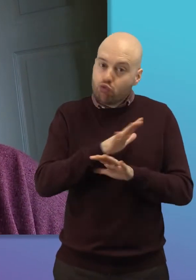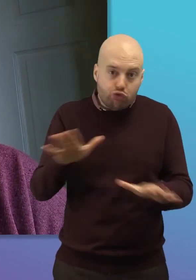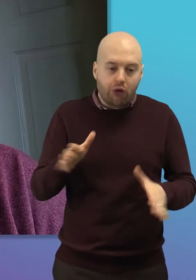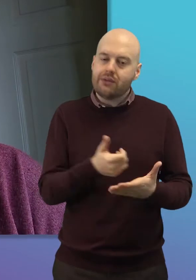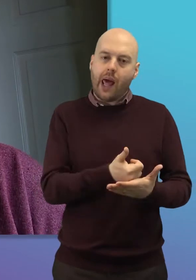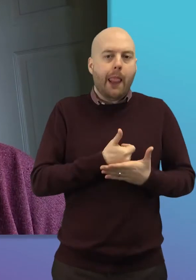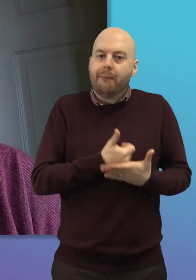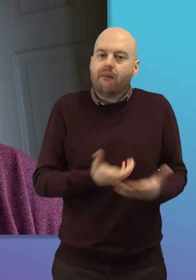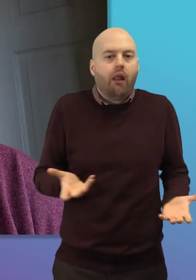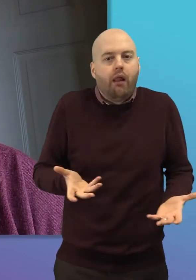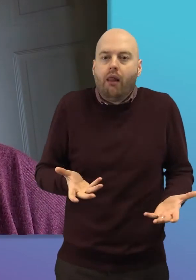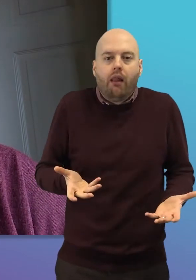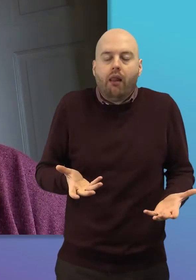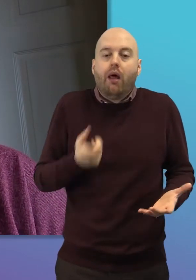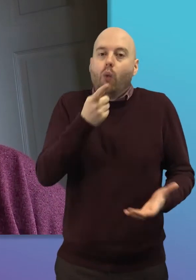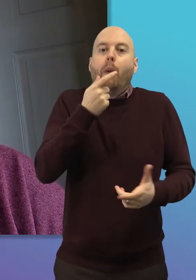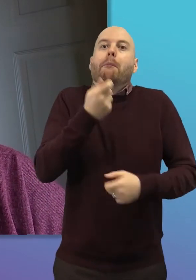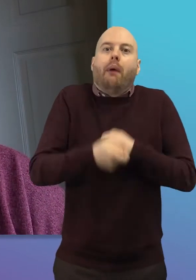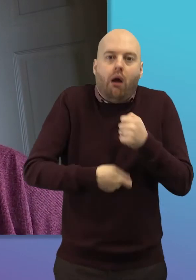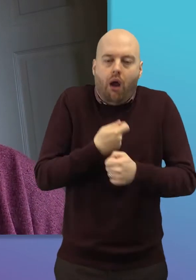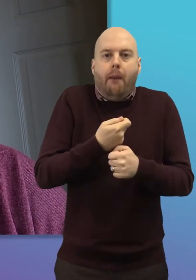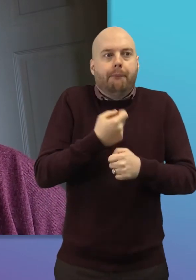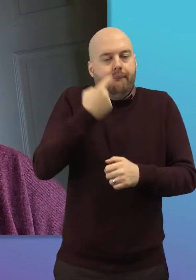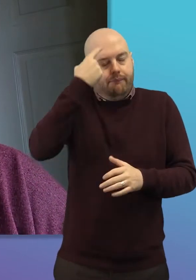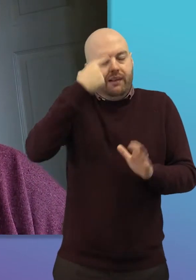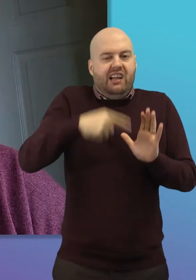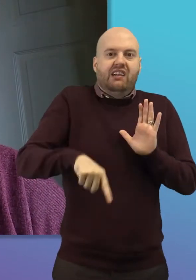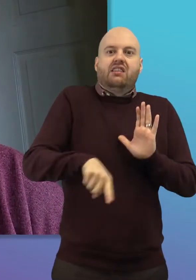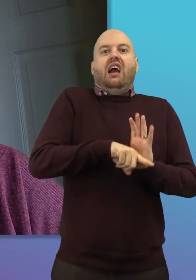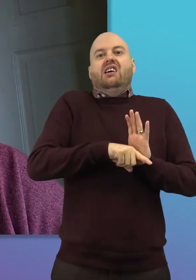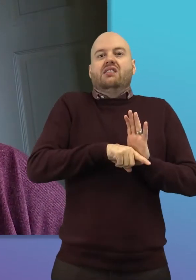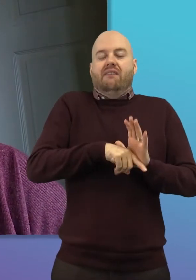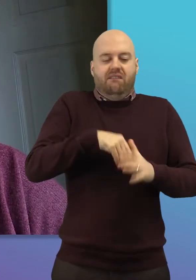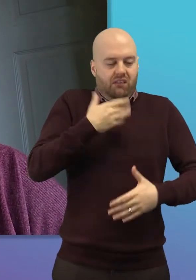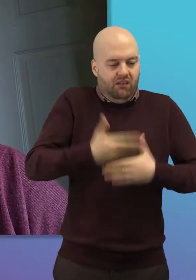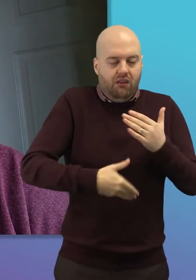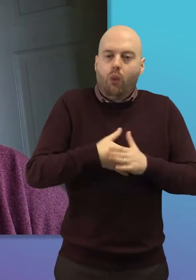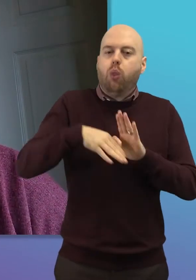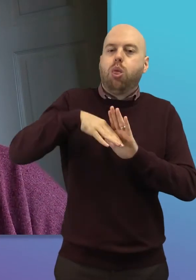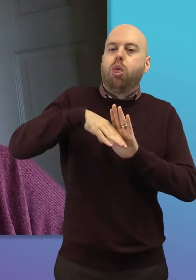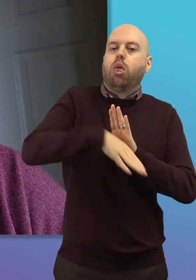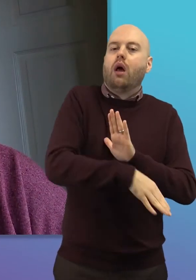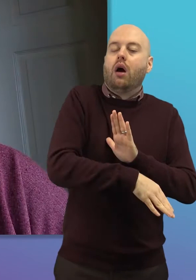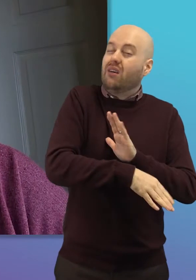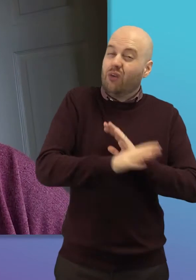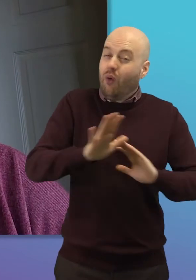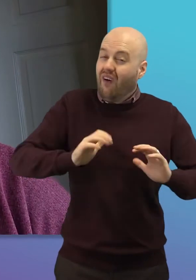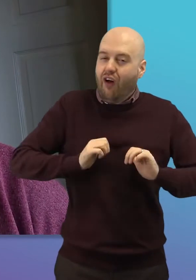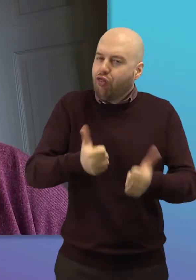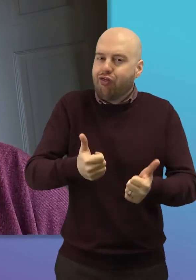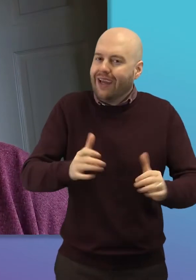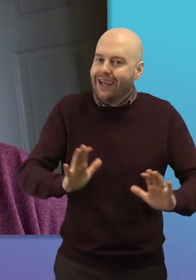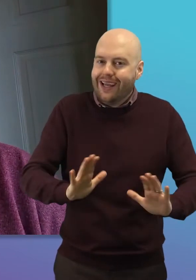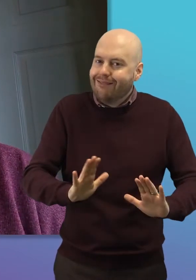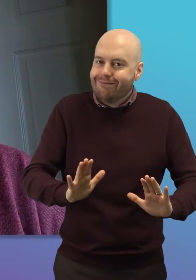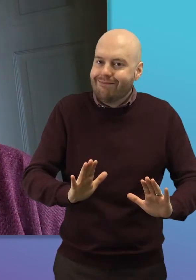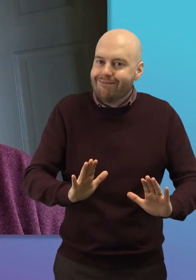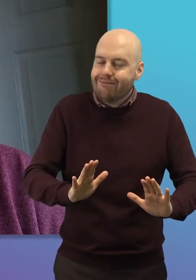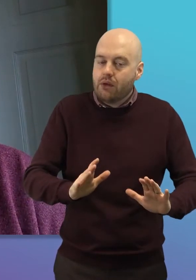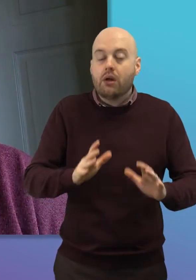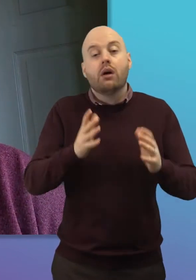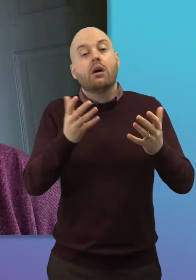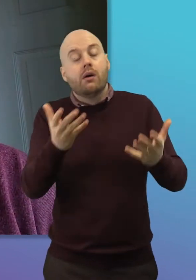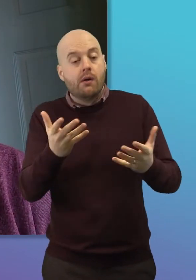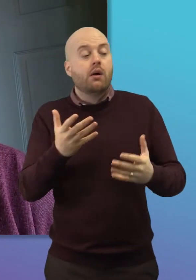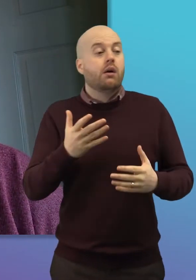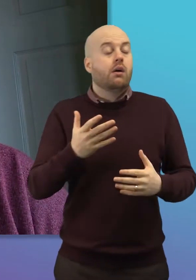terms, it's not effective. And instead, it just feeds into a negative idea that we might have about ourselves and just keeps it going. So it could be argued